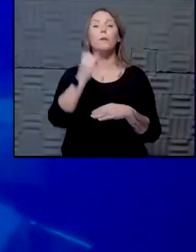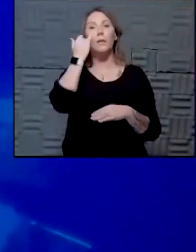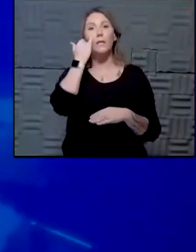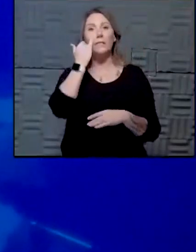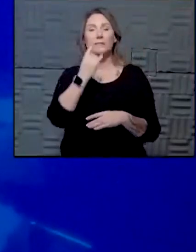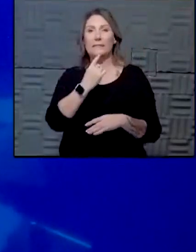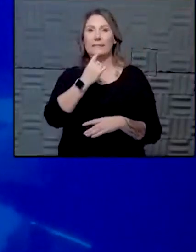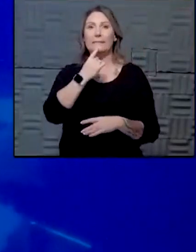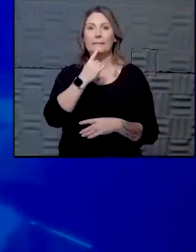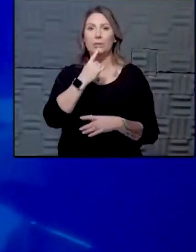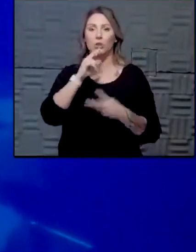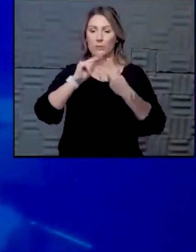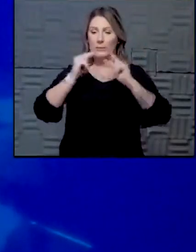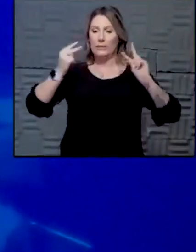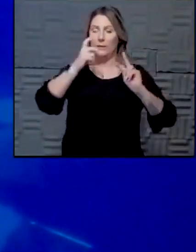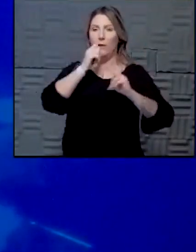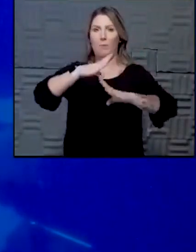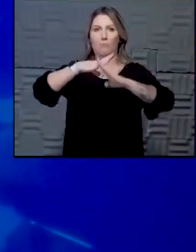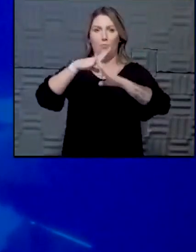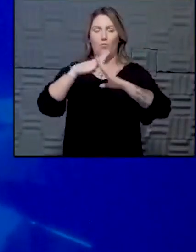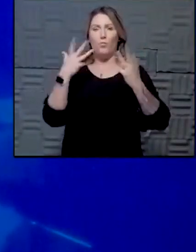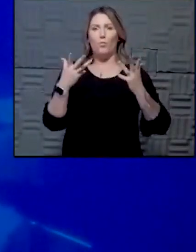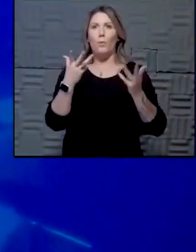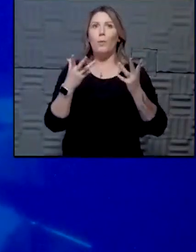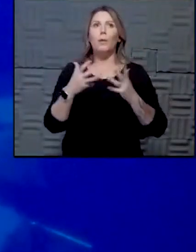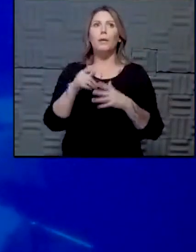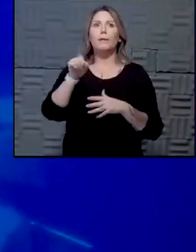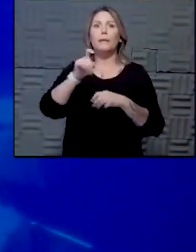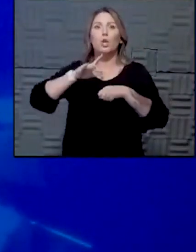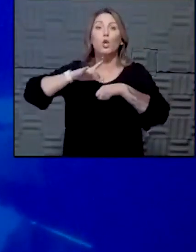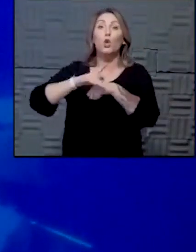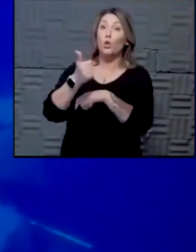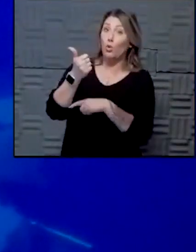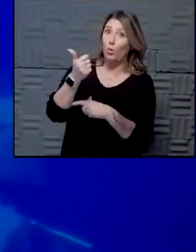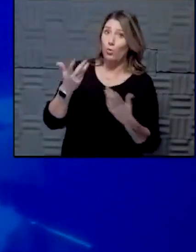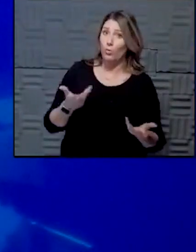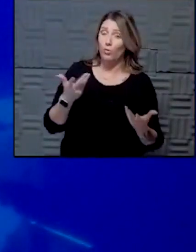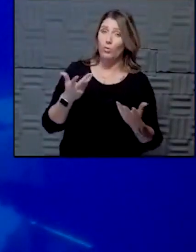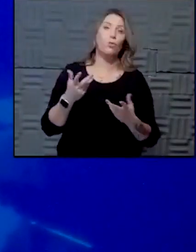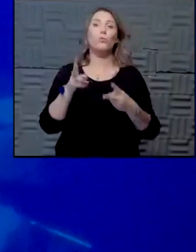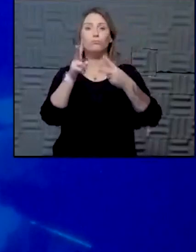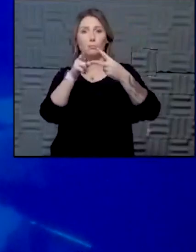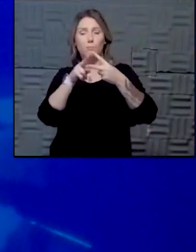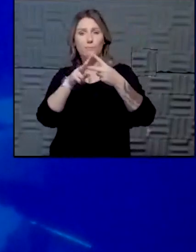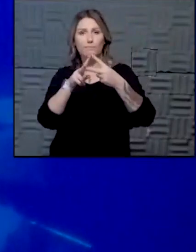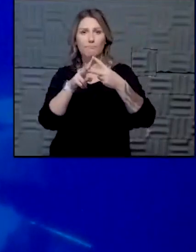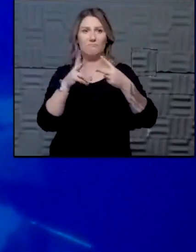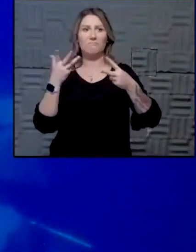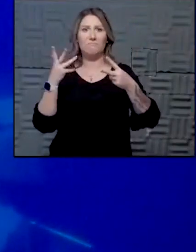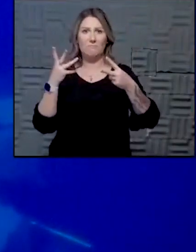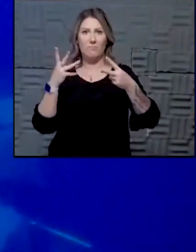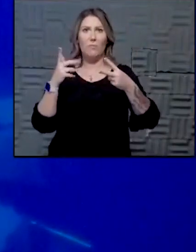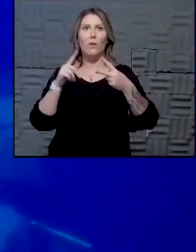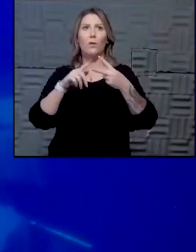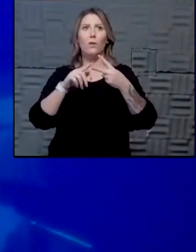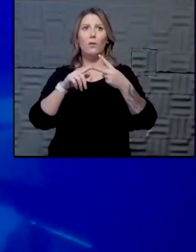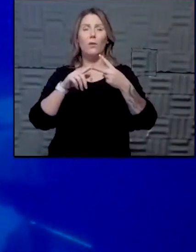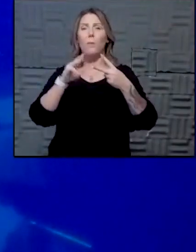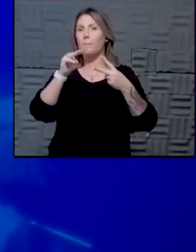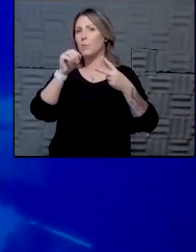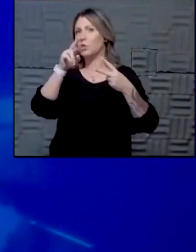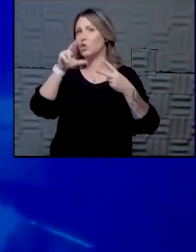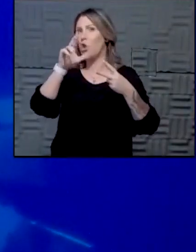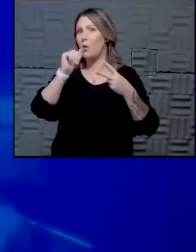serious variant that's not protected, you might have to get that earlier. Pfizer and Moderna, I know Moderna has released